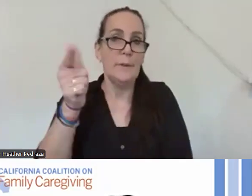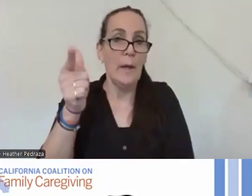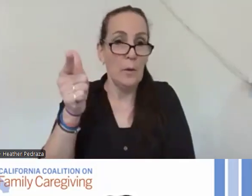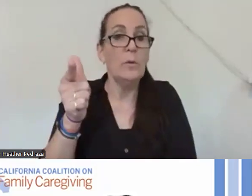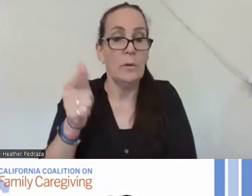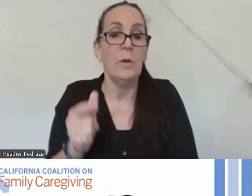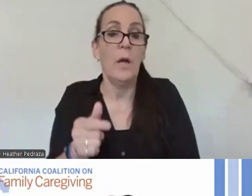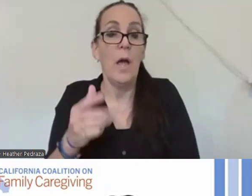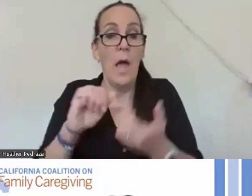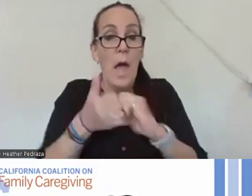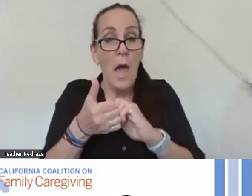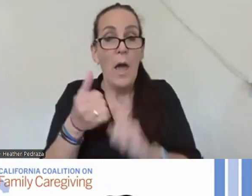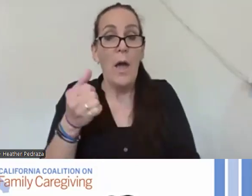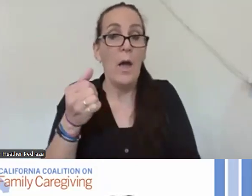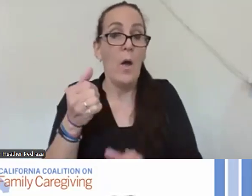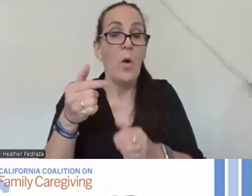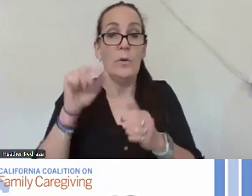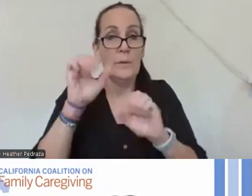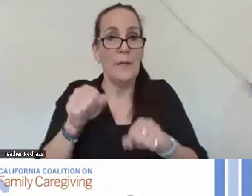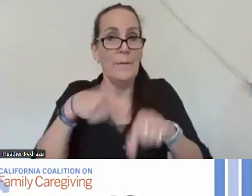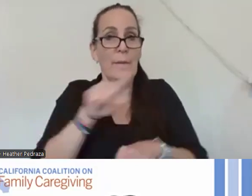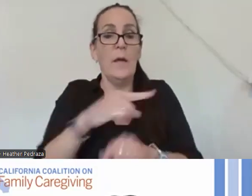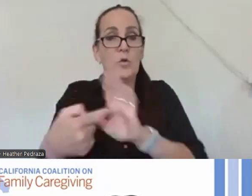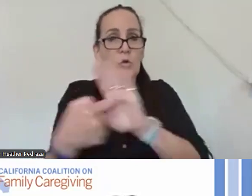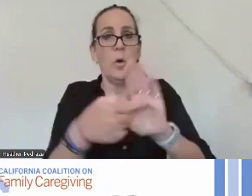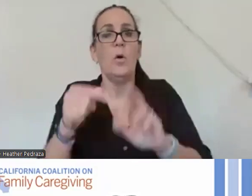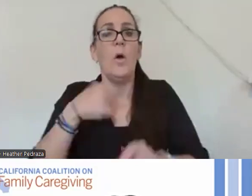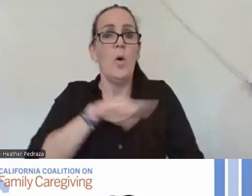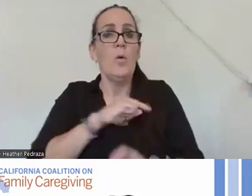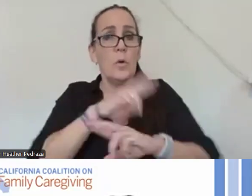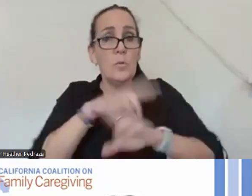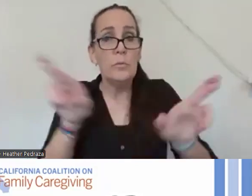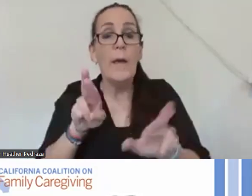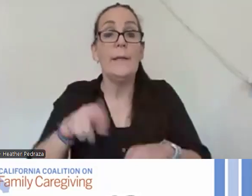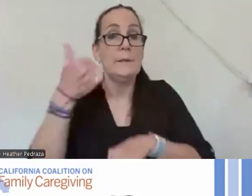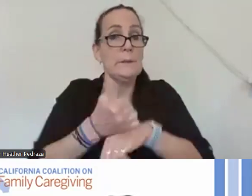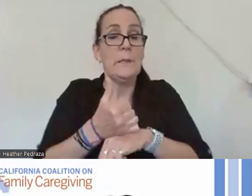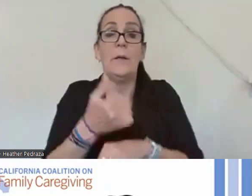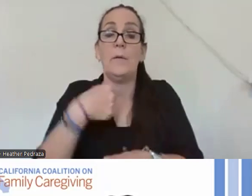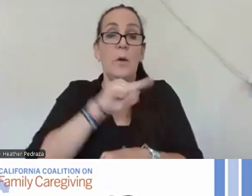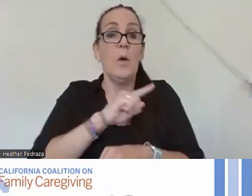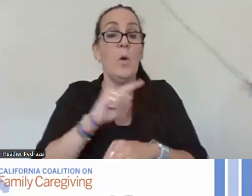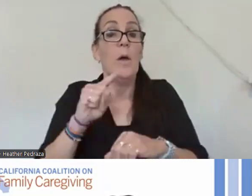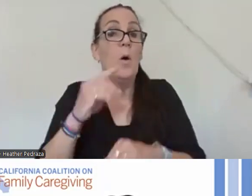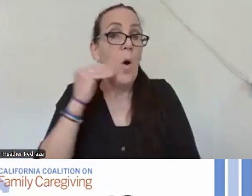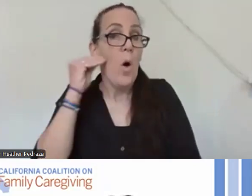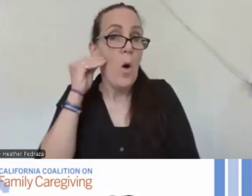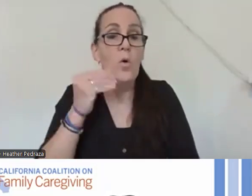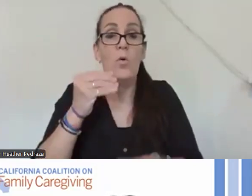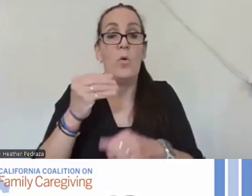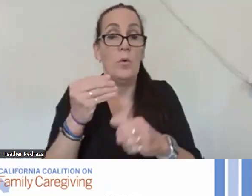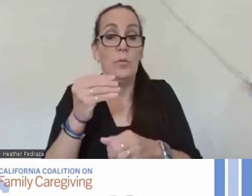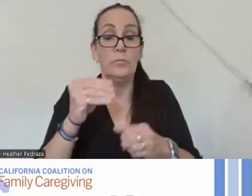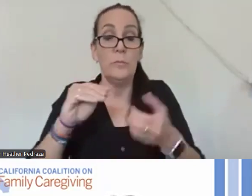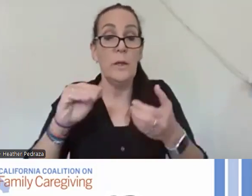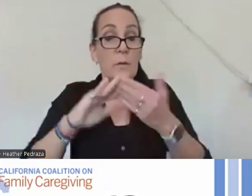have to demonstrate a present readiness and functioning provider network in place for providing home and community-based services and supports